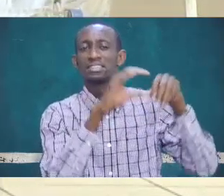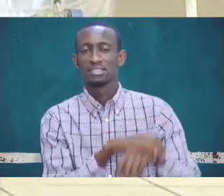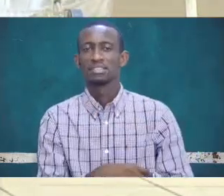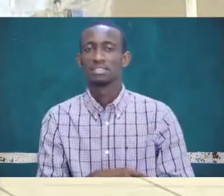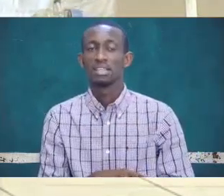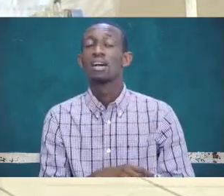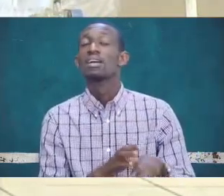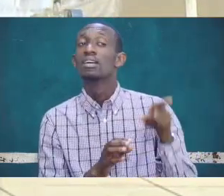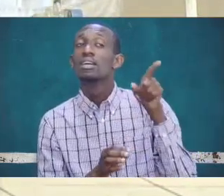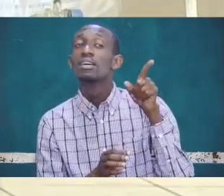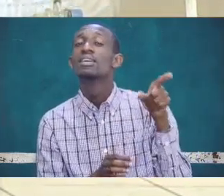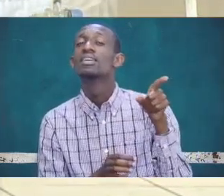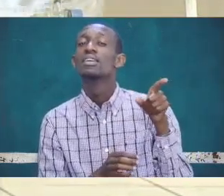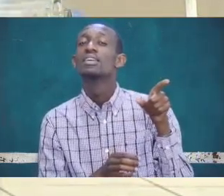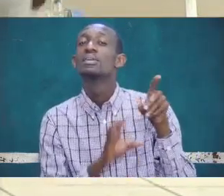the residue.